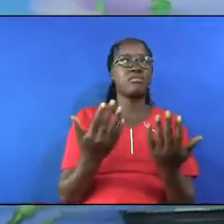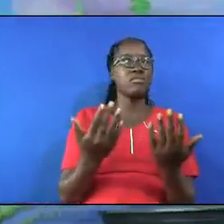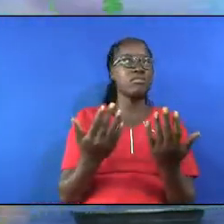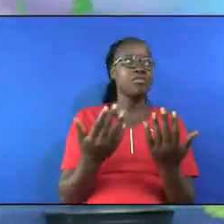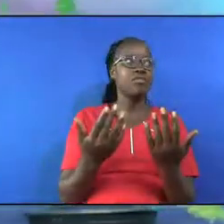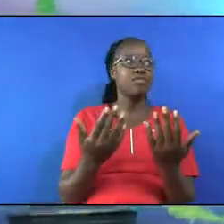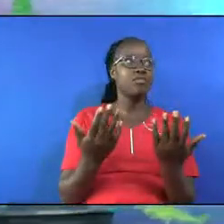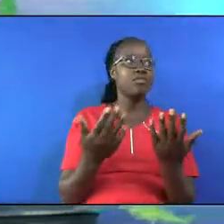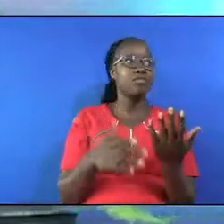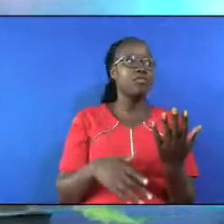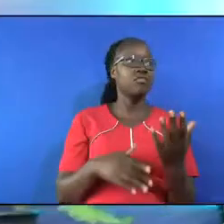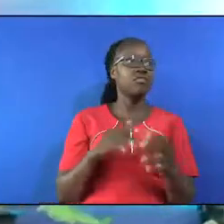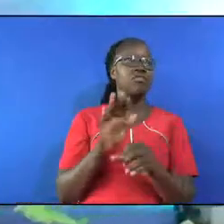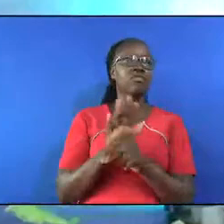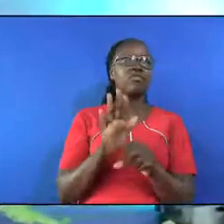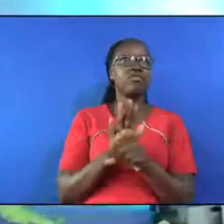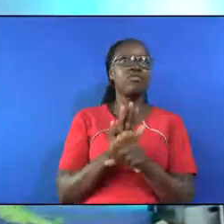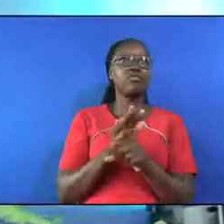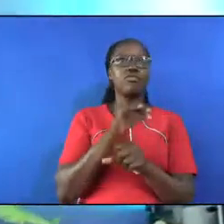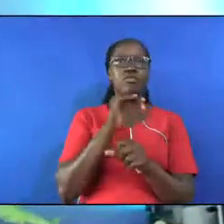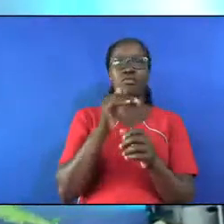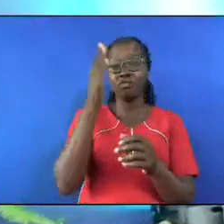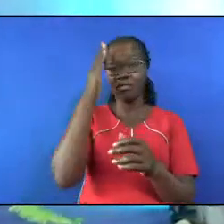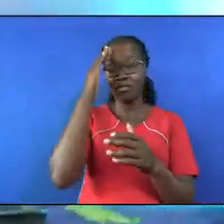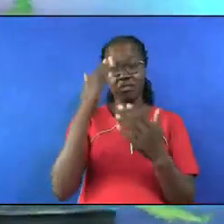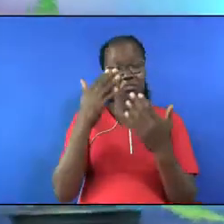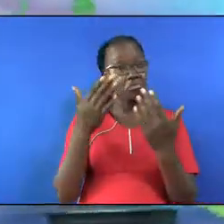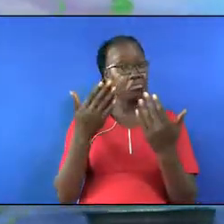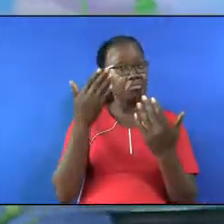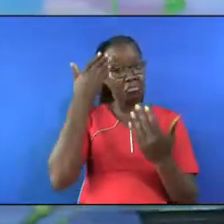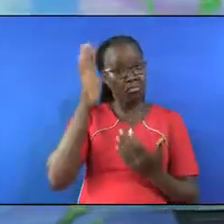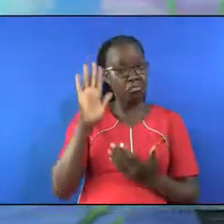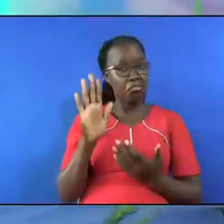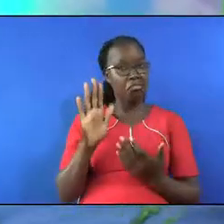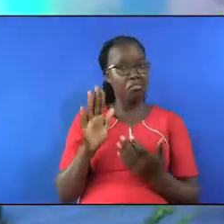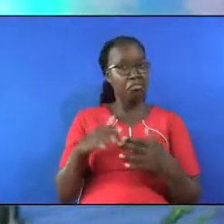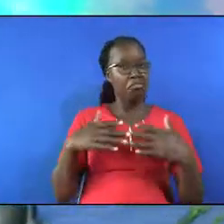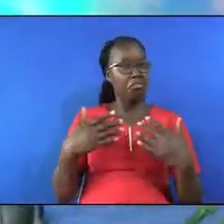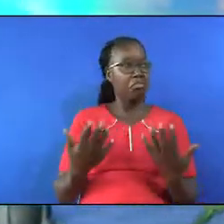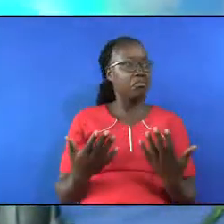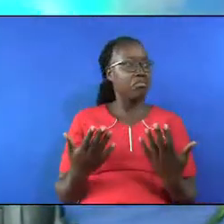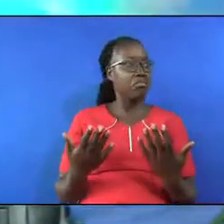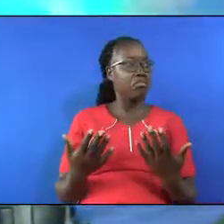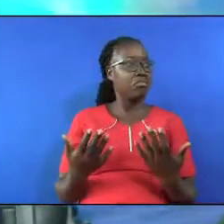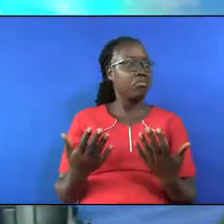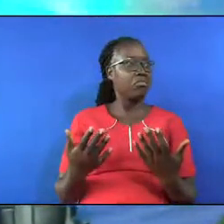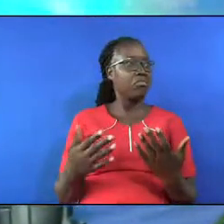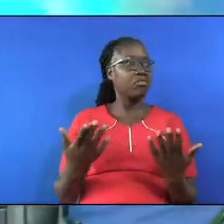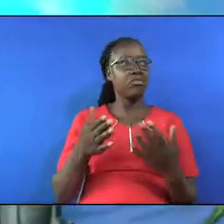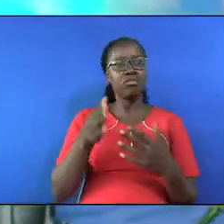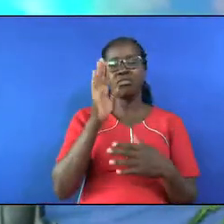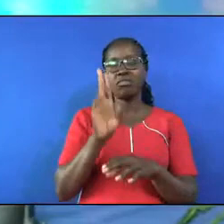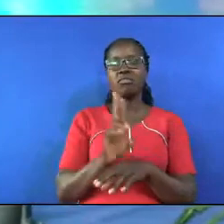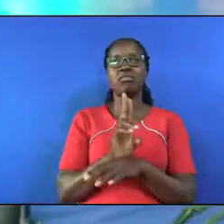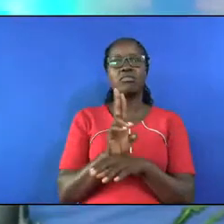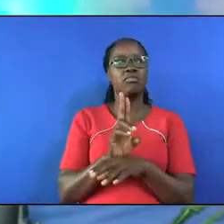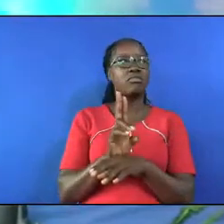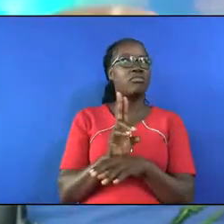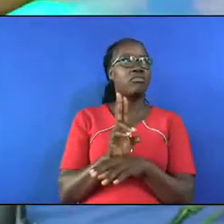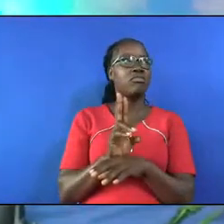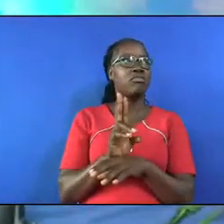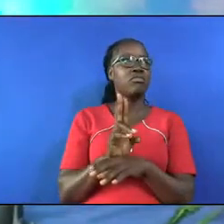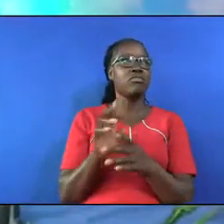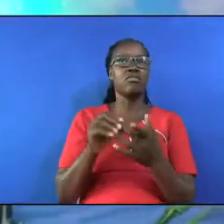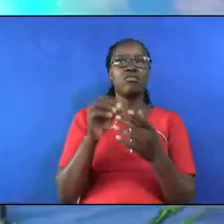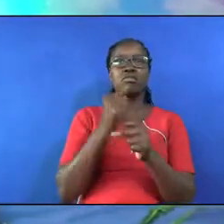we don't, thank you so much. Even though we do not know how, or we do not know how God is going to use them, indeed God has